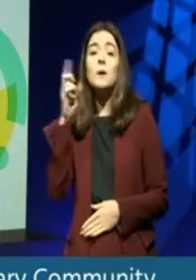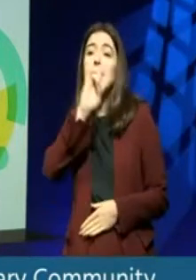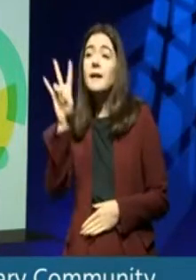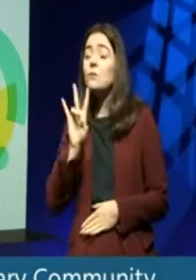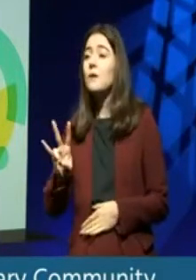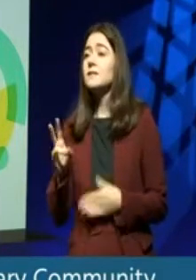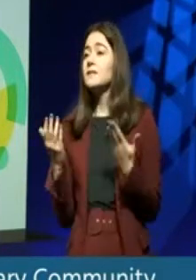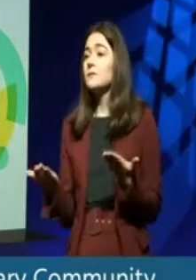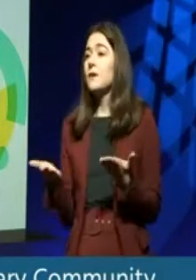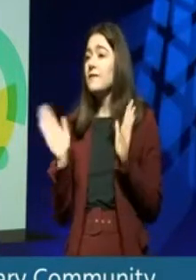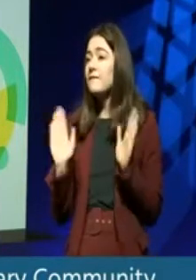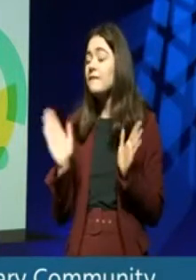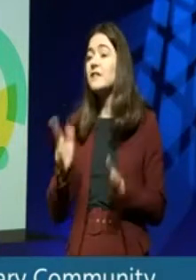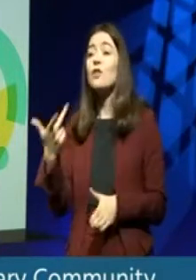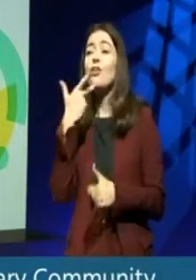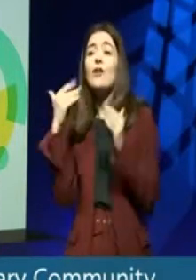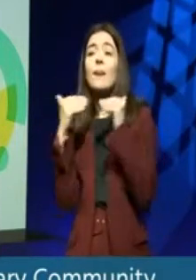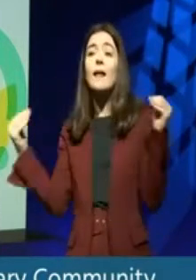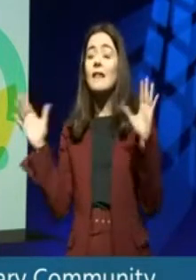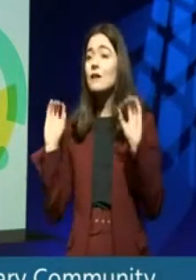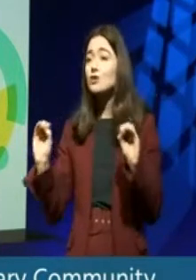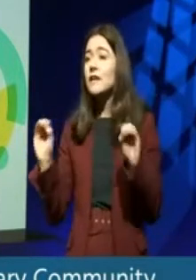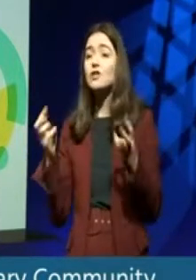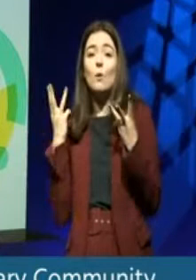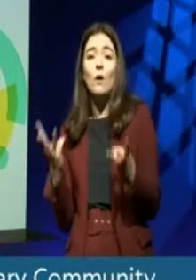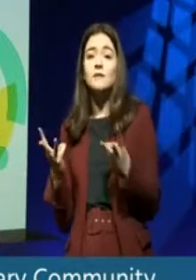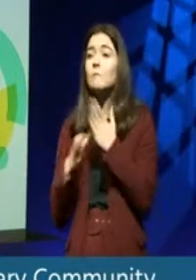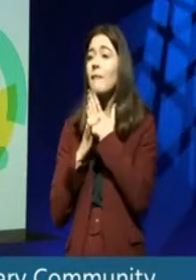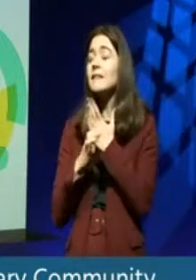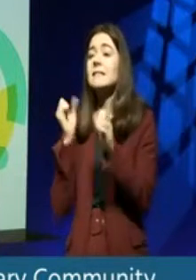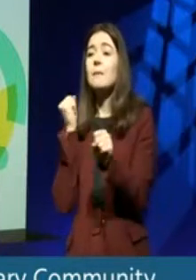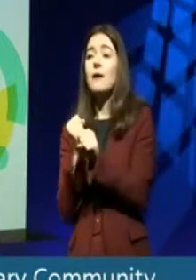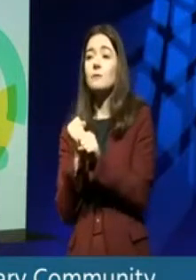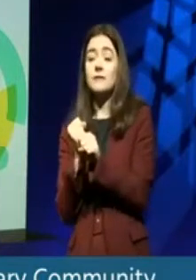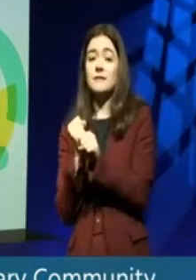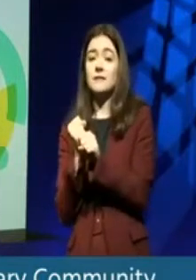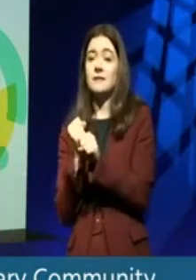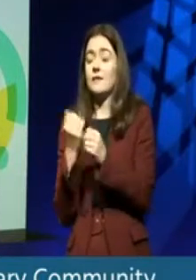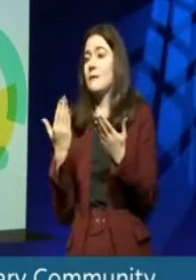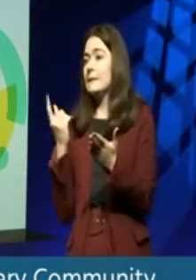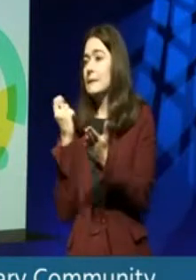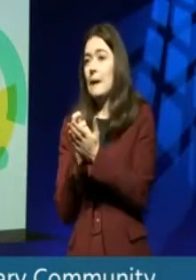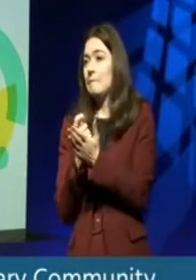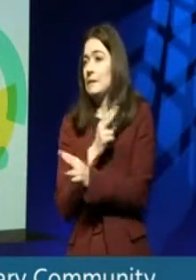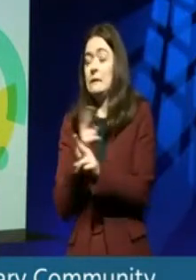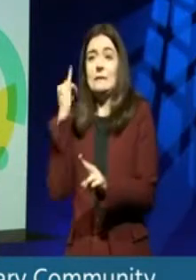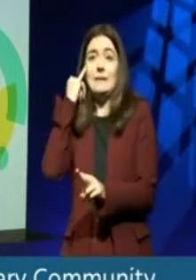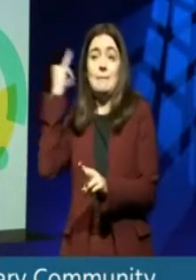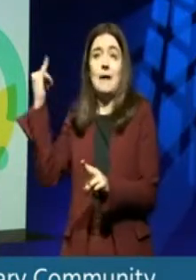in third level was, I wanted to do the thesis on, now at this time I didn't even imagine